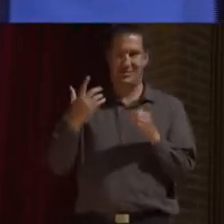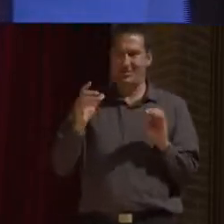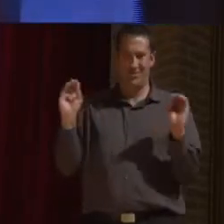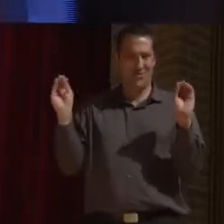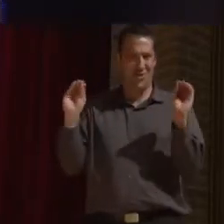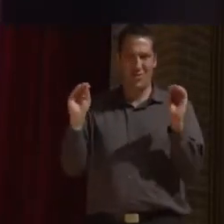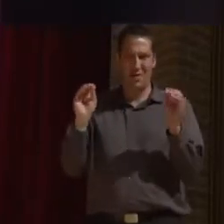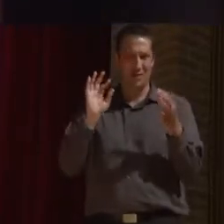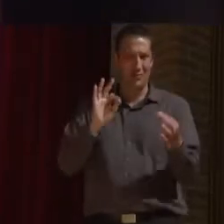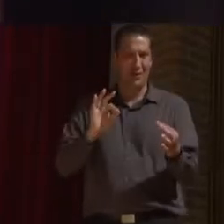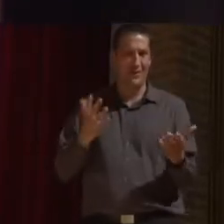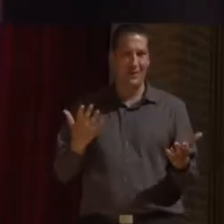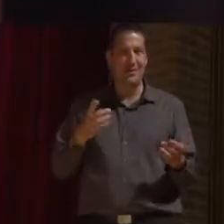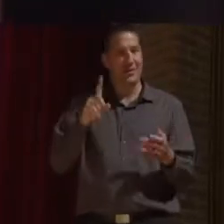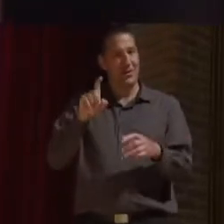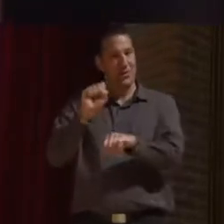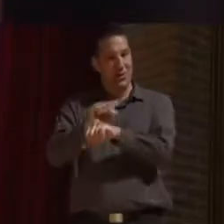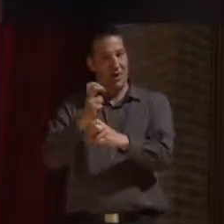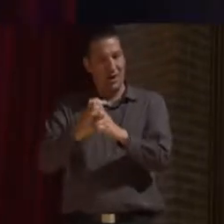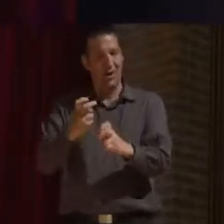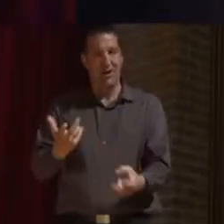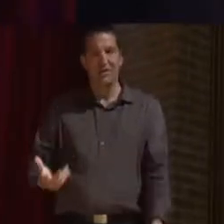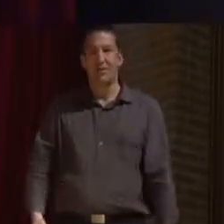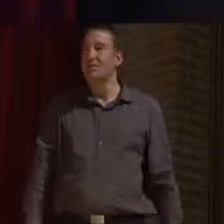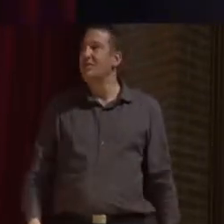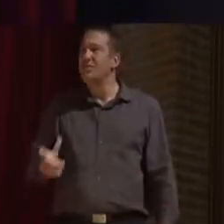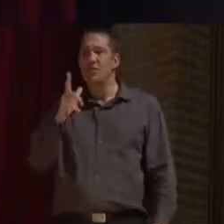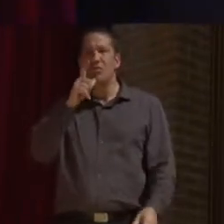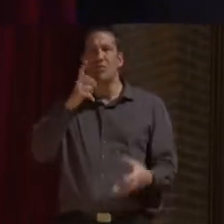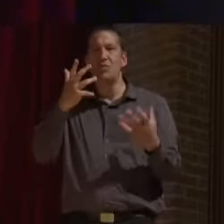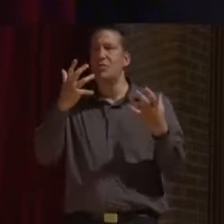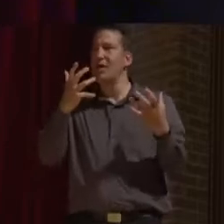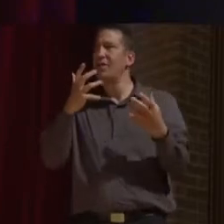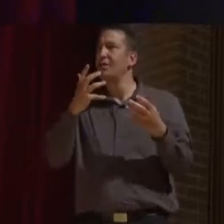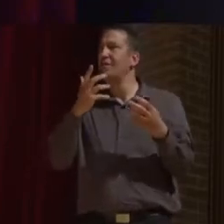But working hard. Who else would like to join in for those